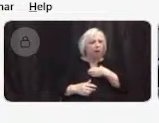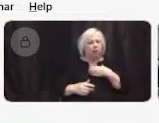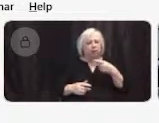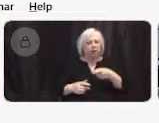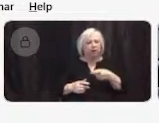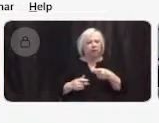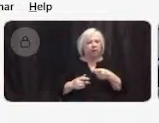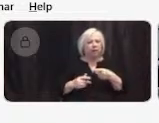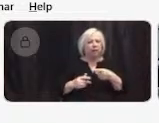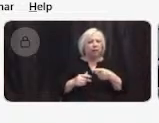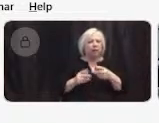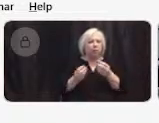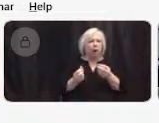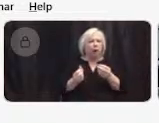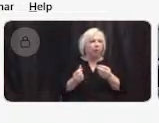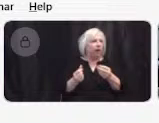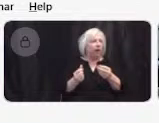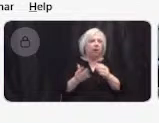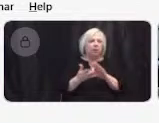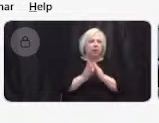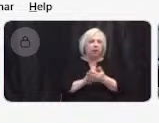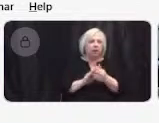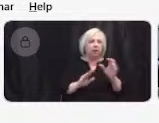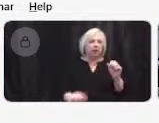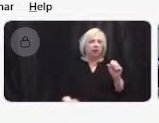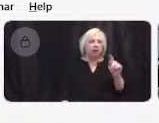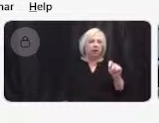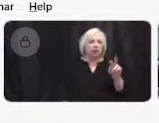being a short-term